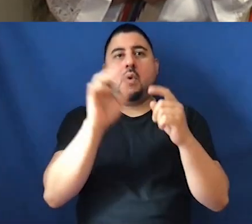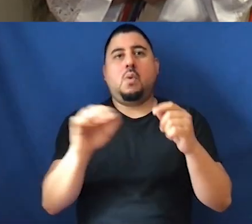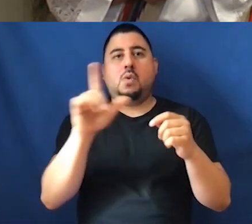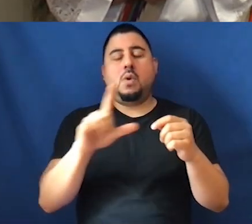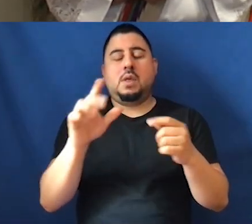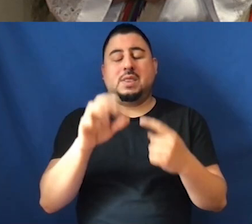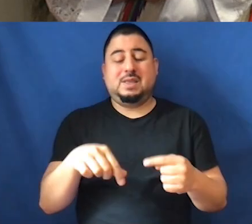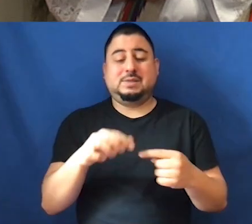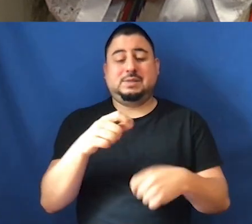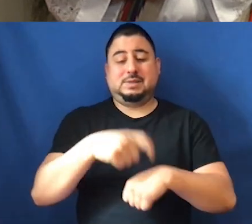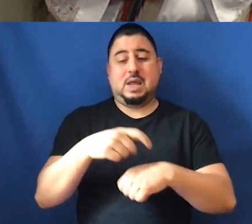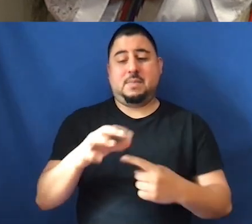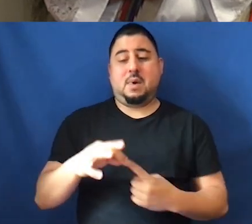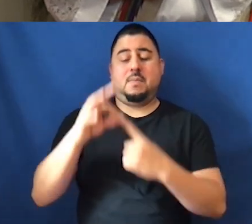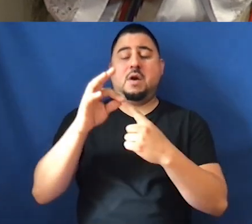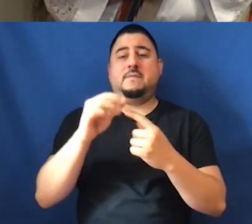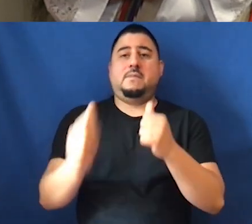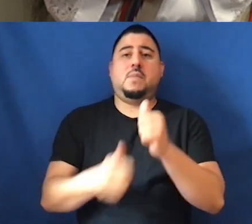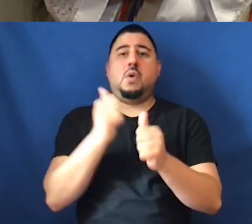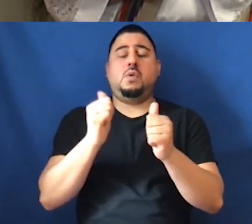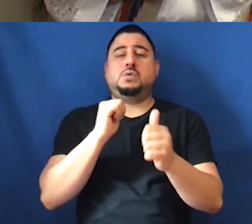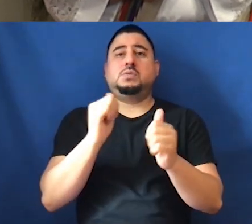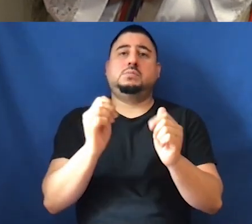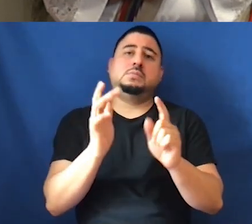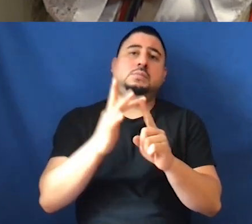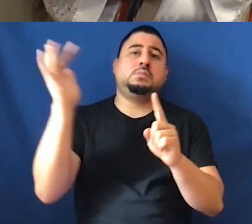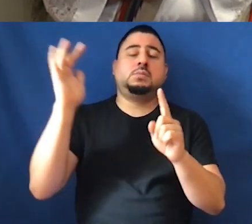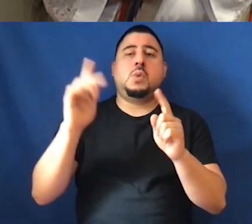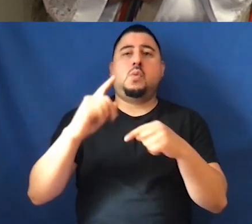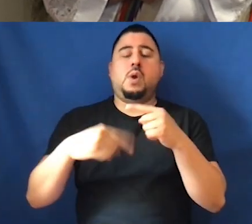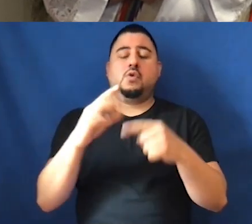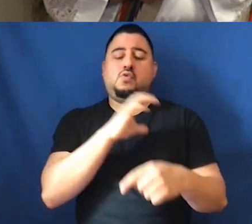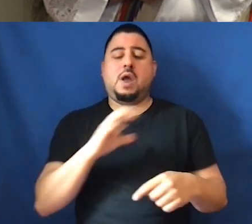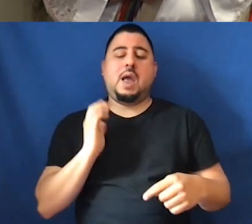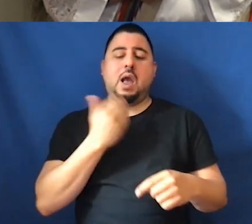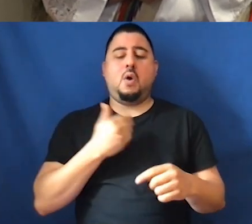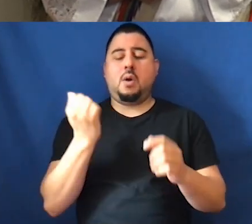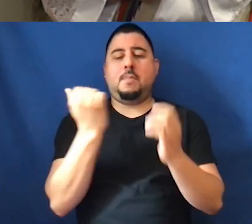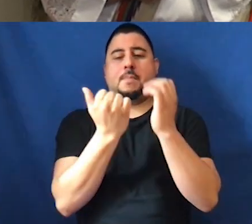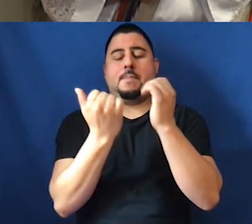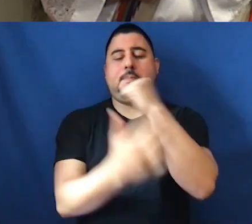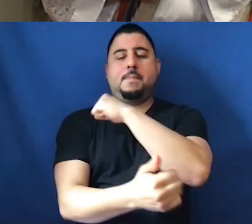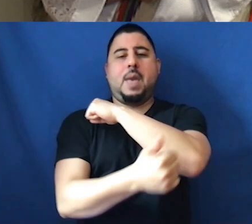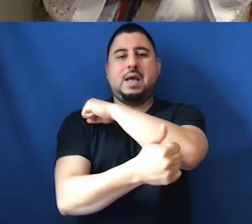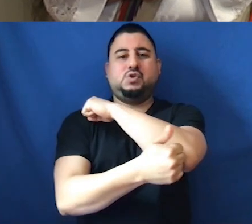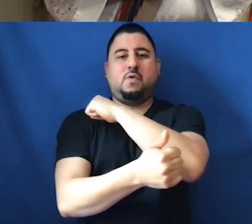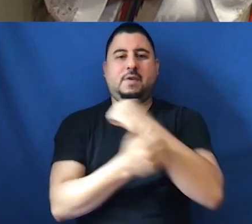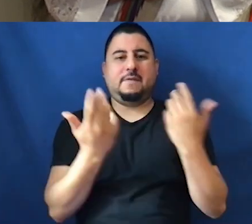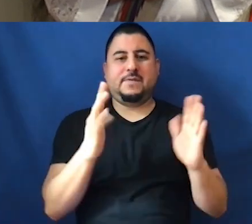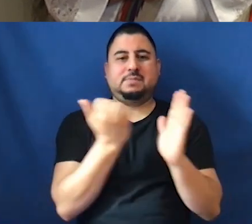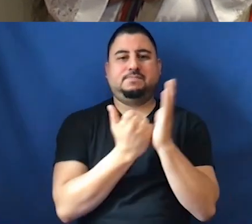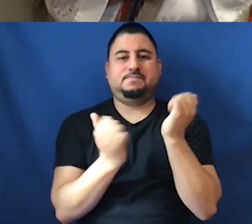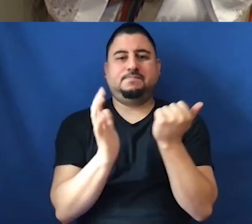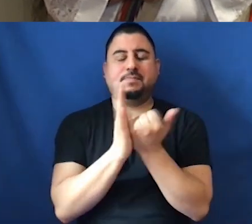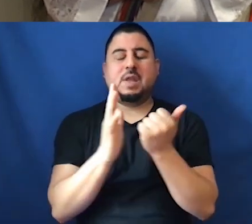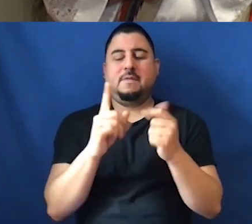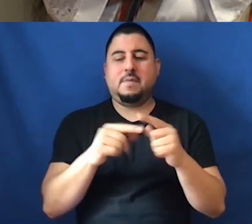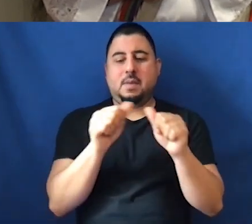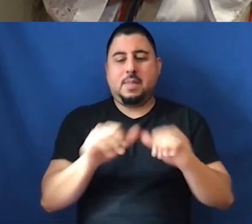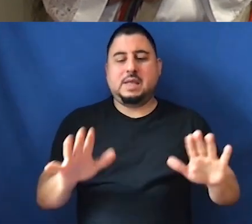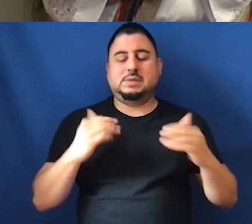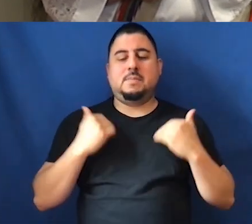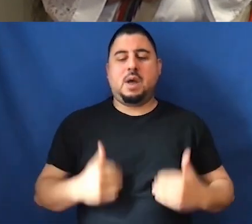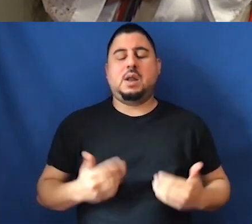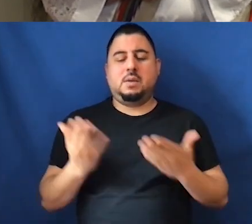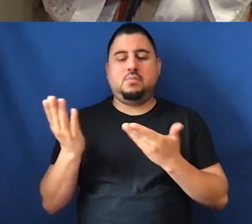time above all to laud you yet more gloriously when Christ our Passover has been sacrificed. By the oblation of his body, he